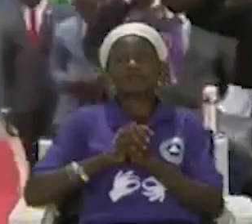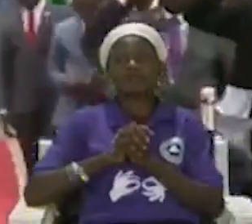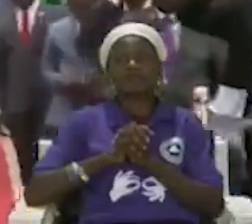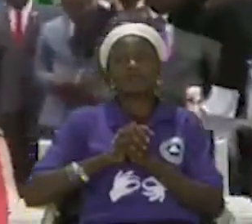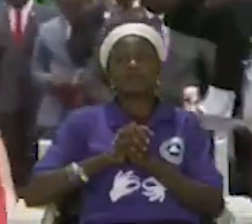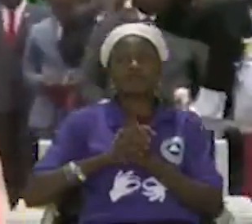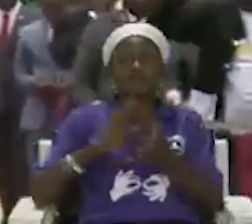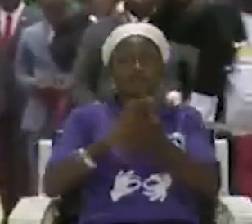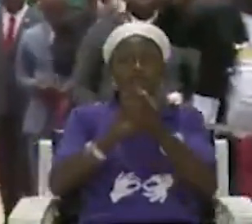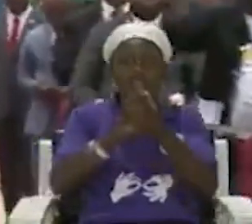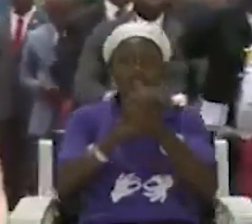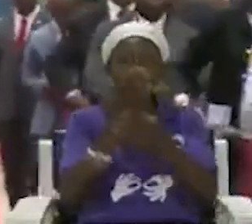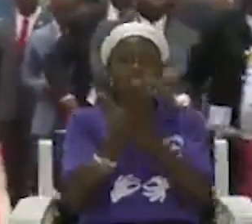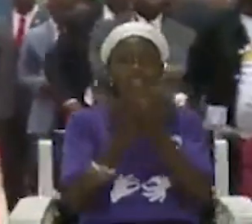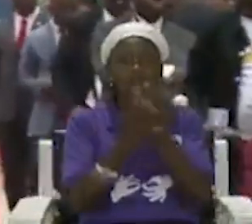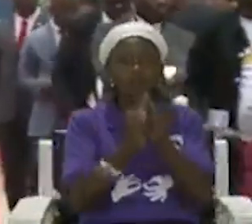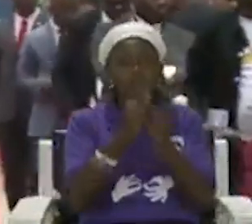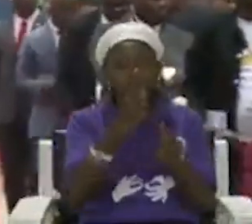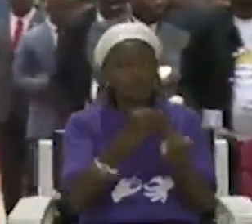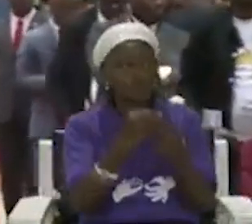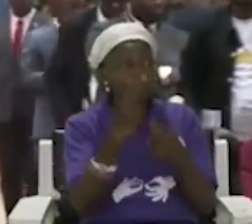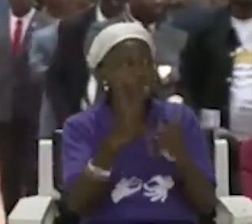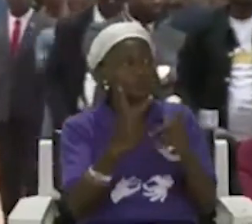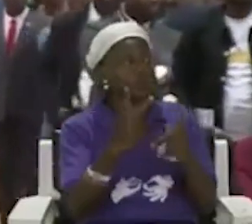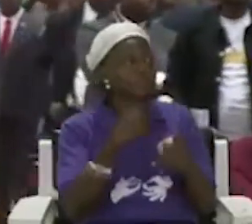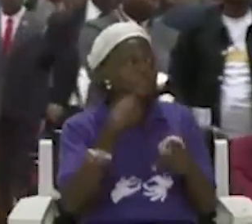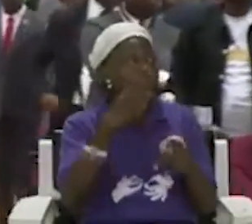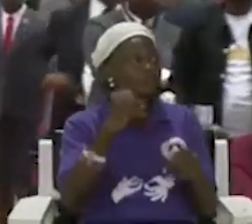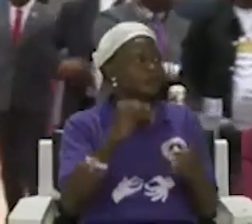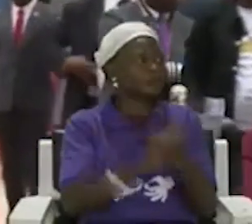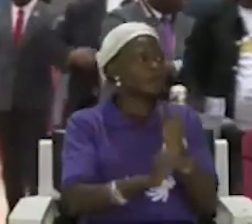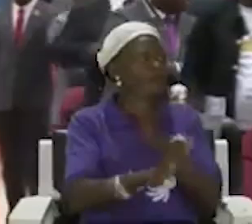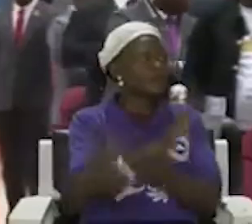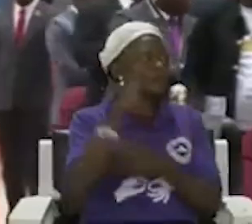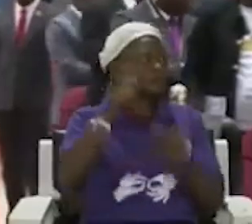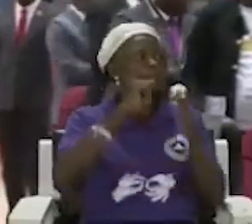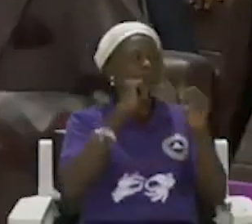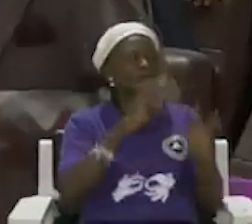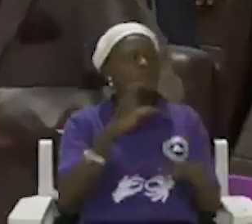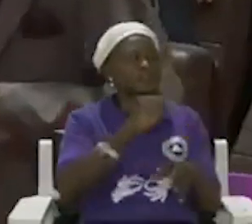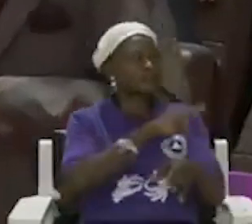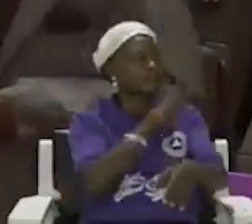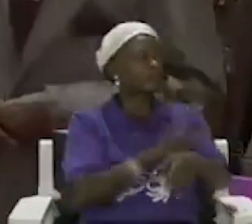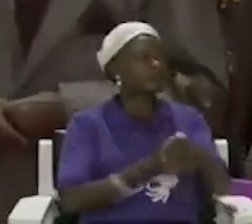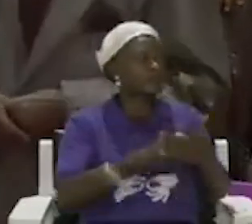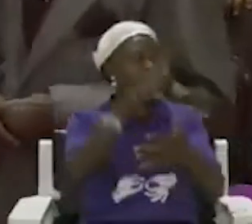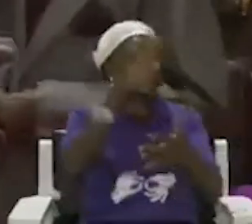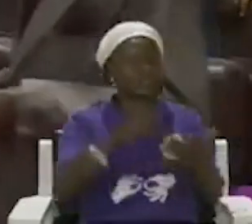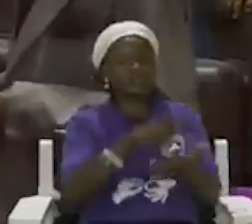And shake hands with one or two people and say, God, we bless you mightily tonight.